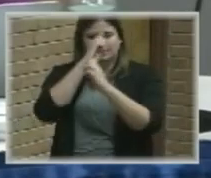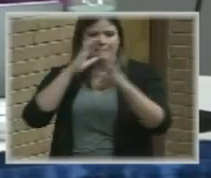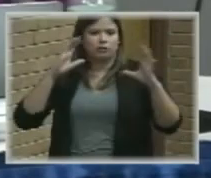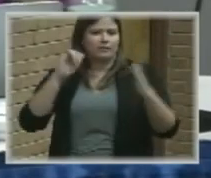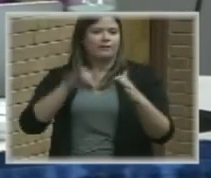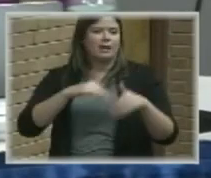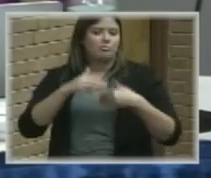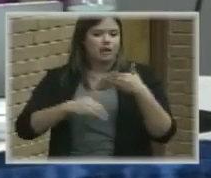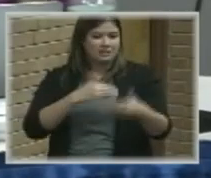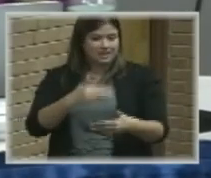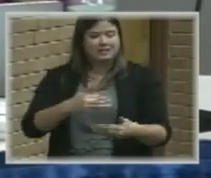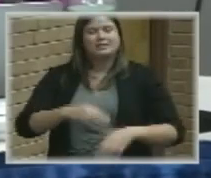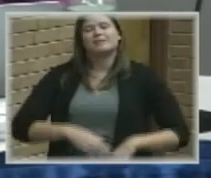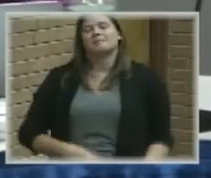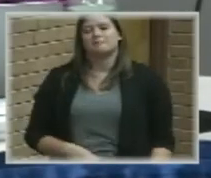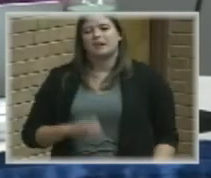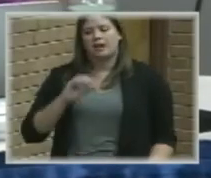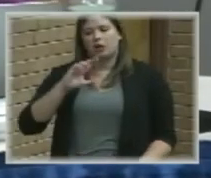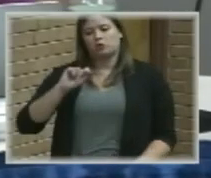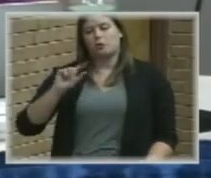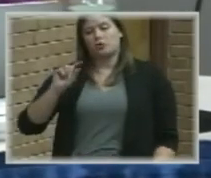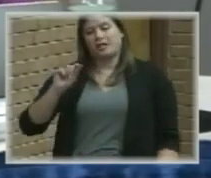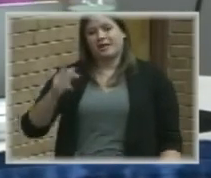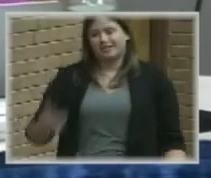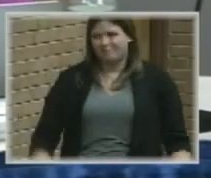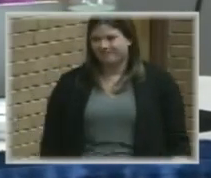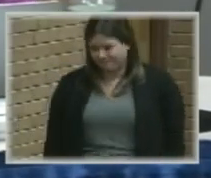process on the 20th.